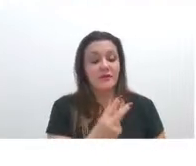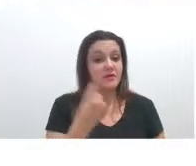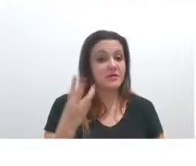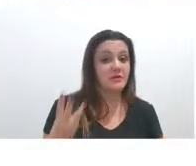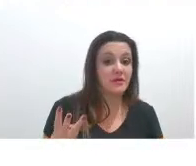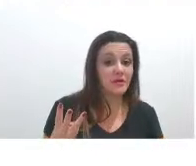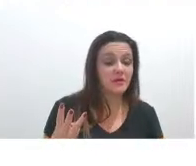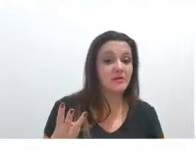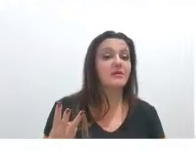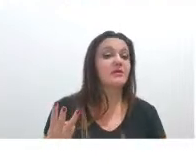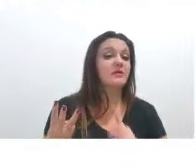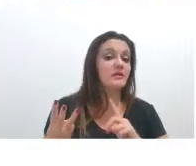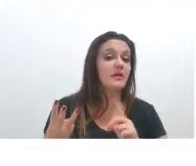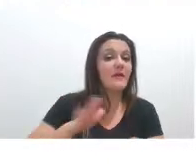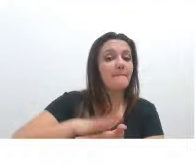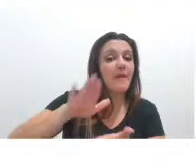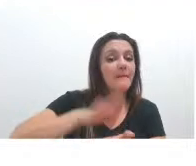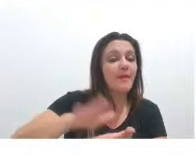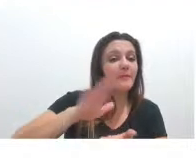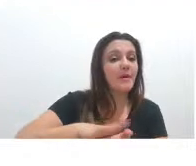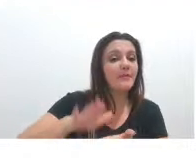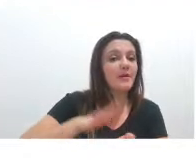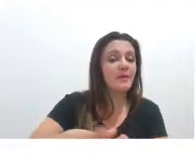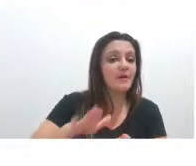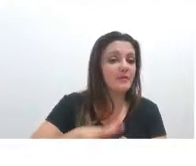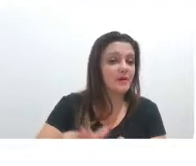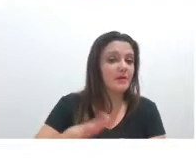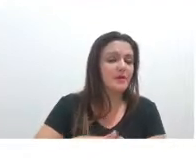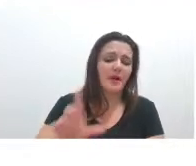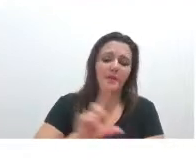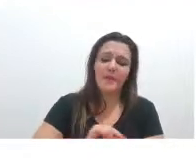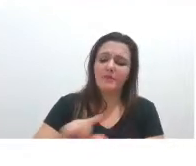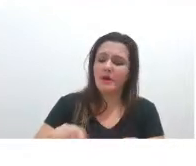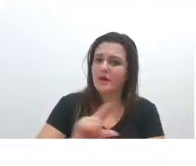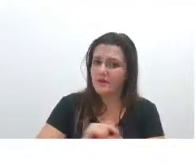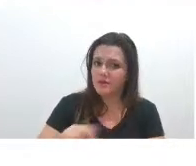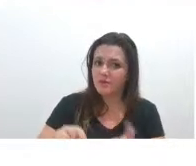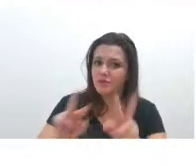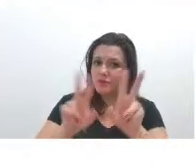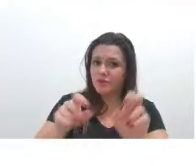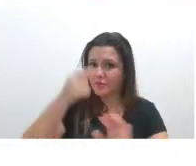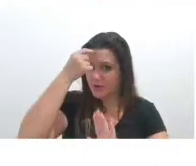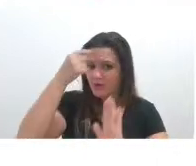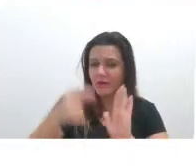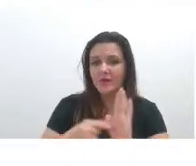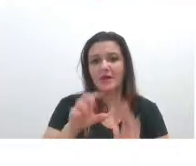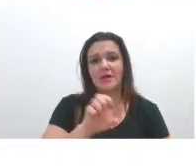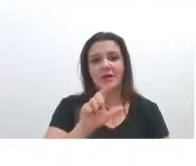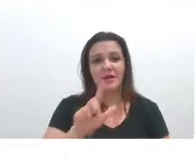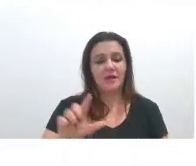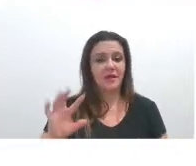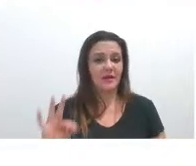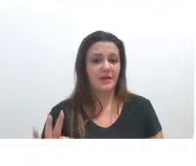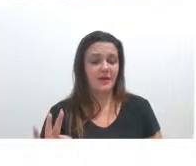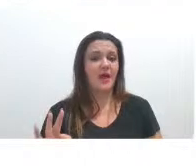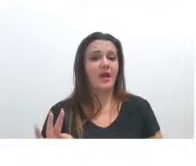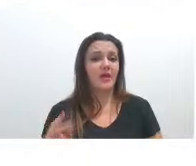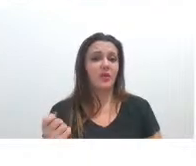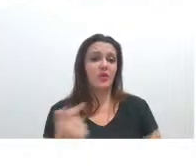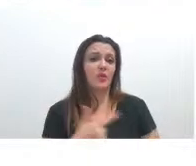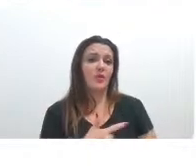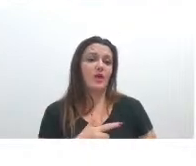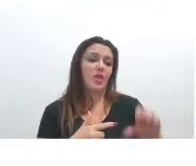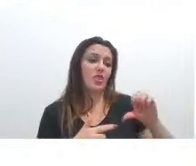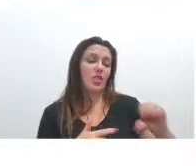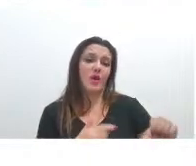academic studies on AI in ELT were published as in the previous 9 years combined. And there is